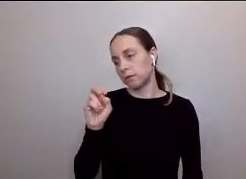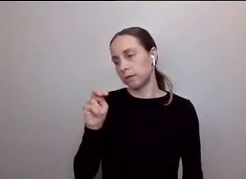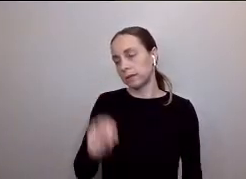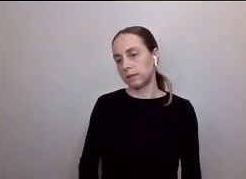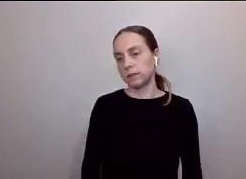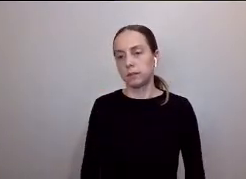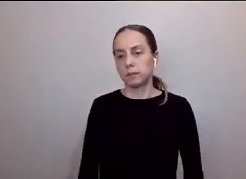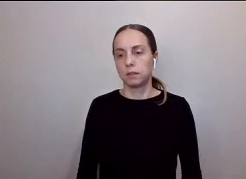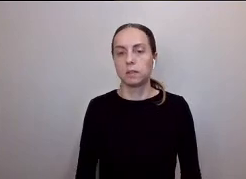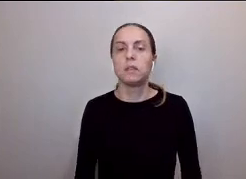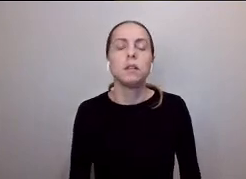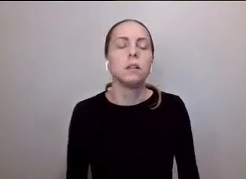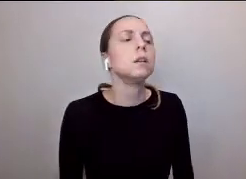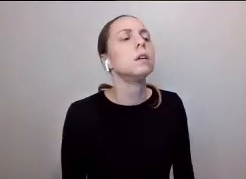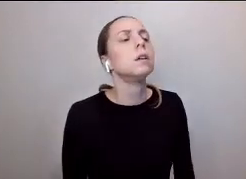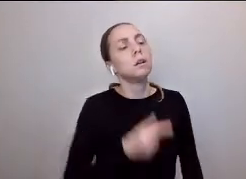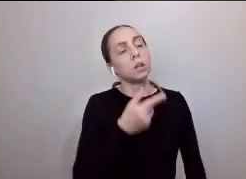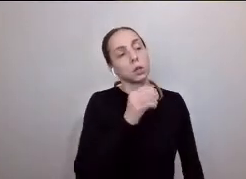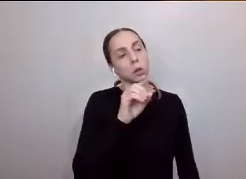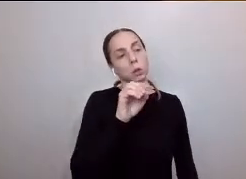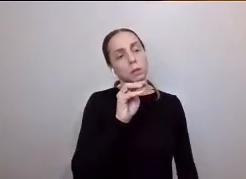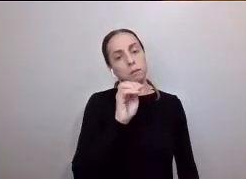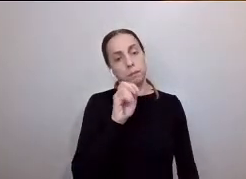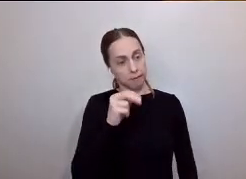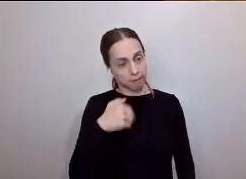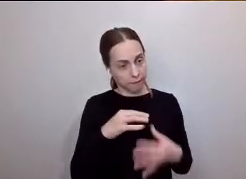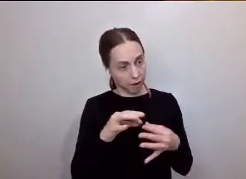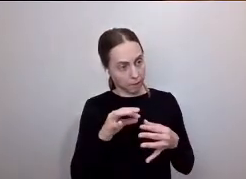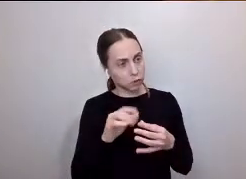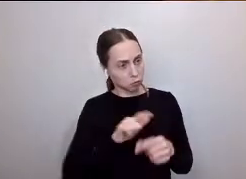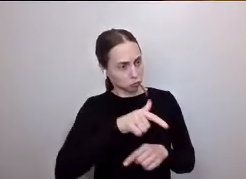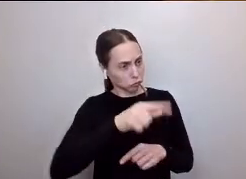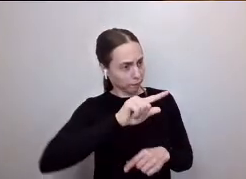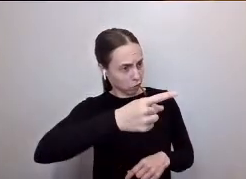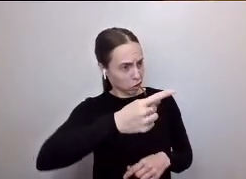Councilmember Goodman, if you have comments, you can go before me, unless you're going to call the question.